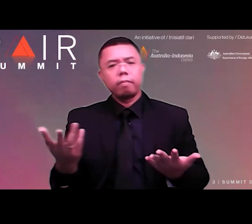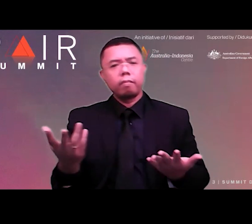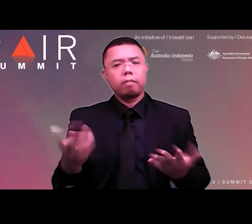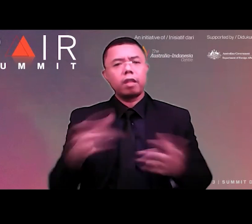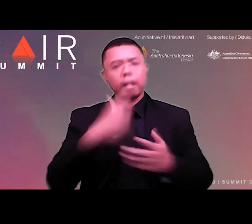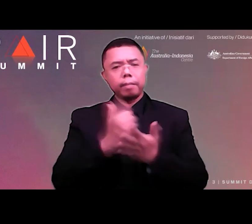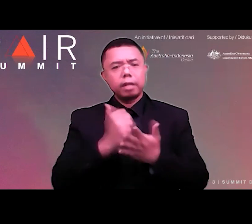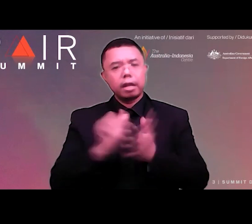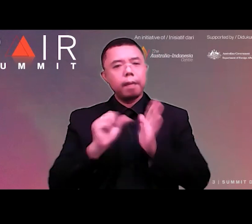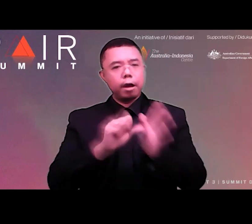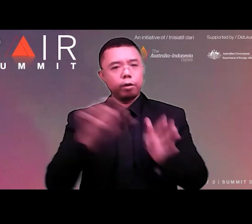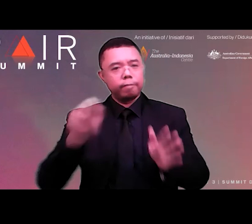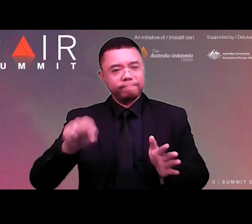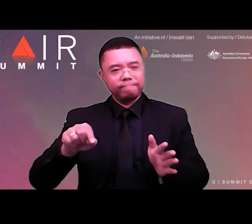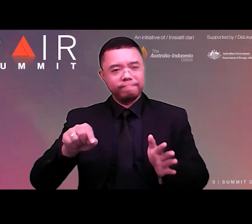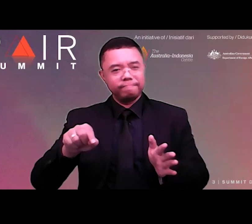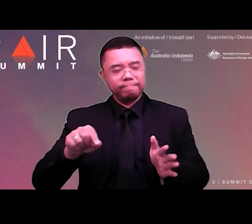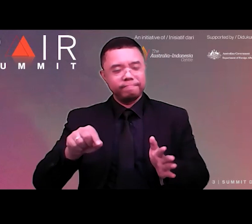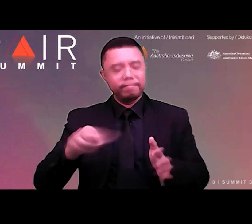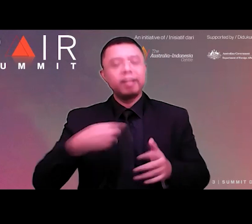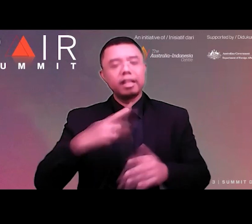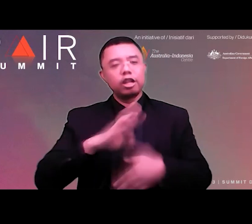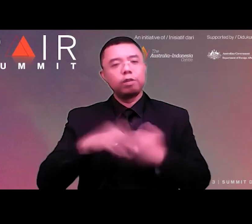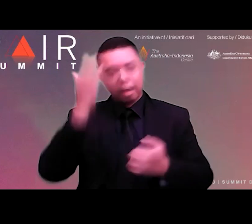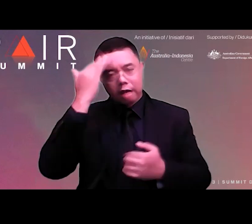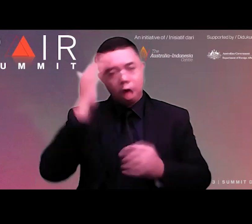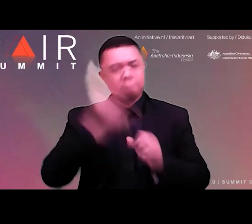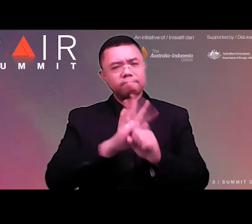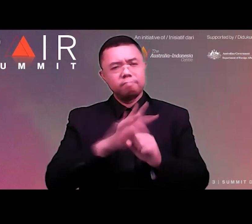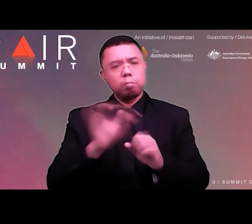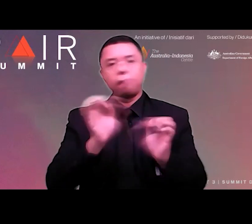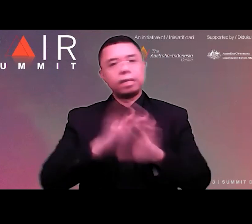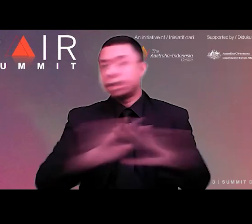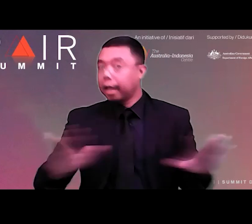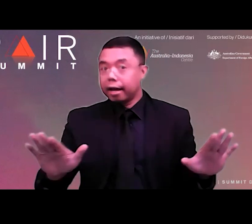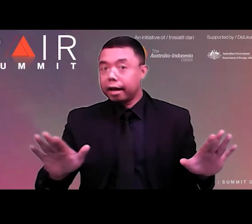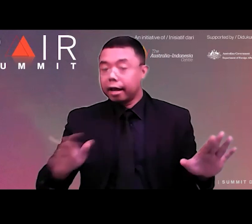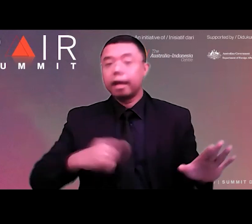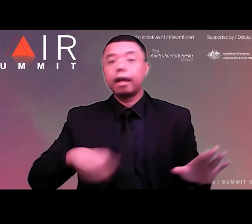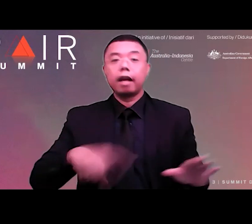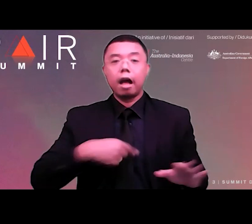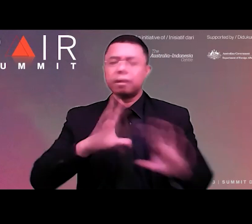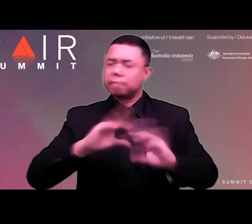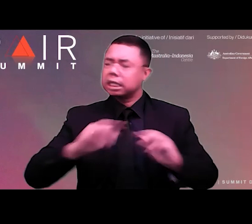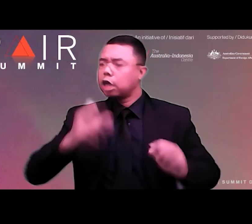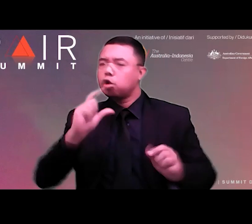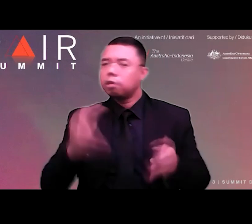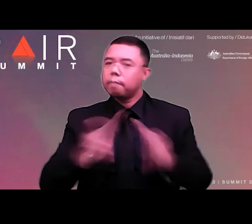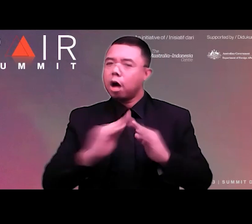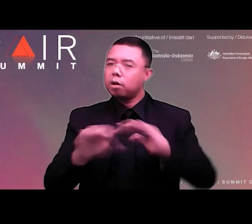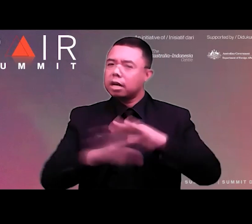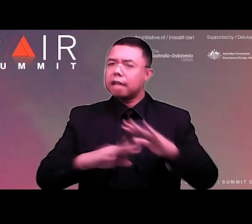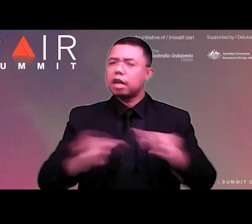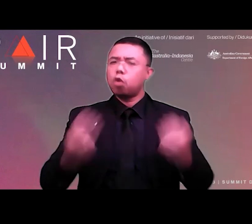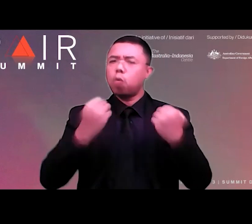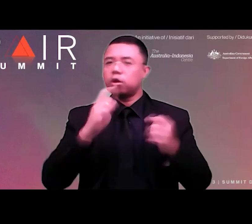While we all know the pandemic isn't over yet, we're working hard now to build the strongest foundation possible to support a recovery that delivers for both